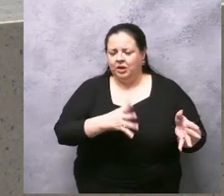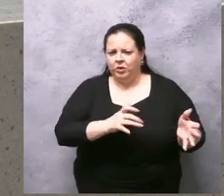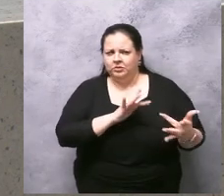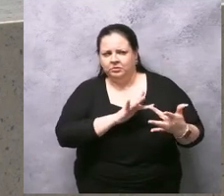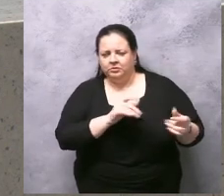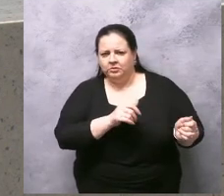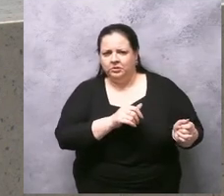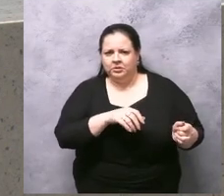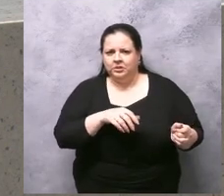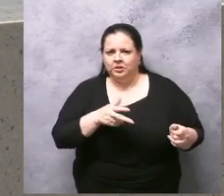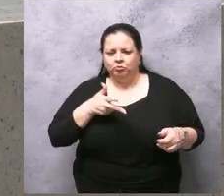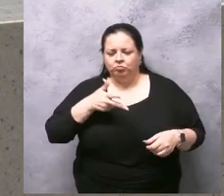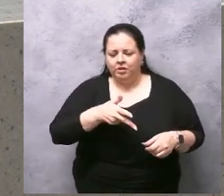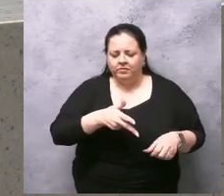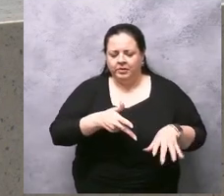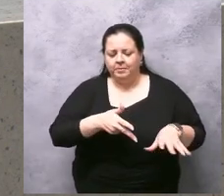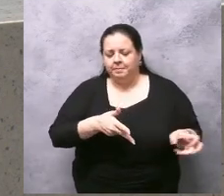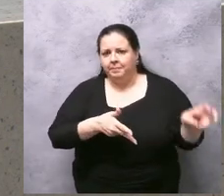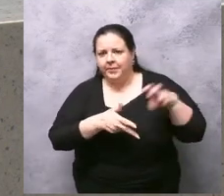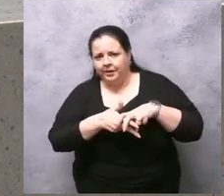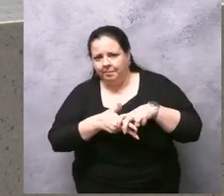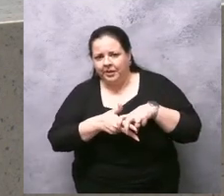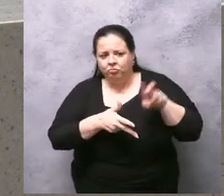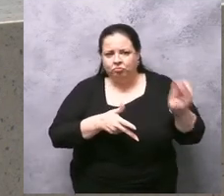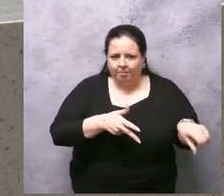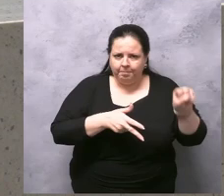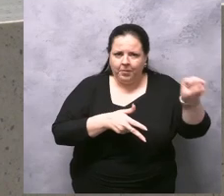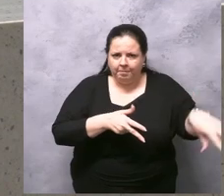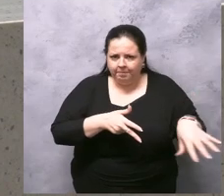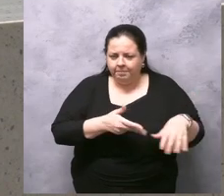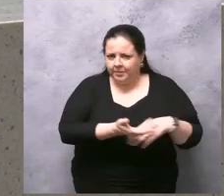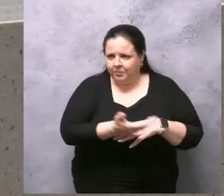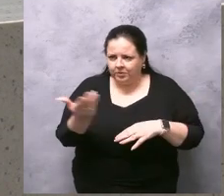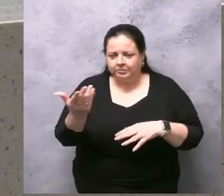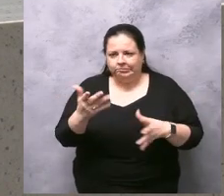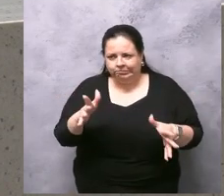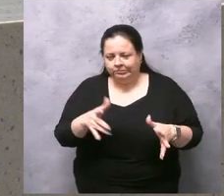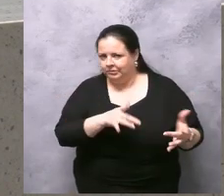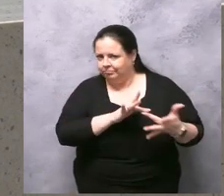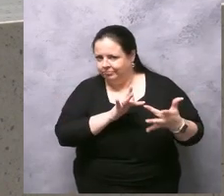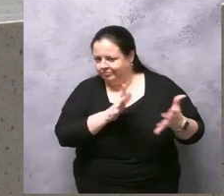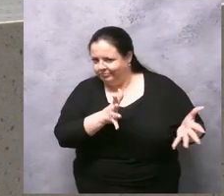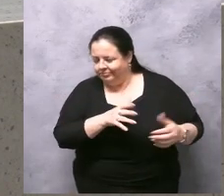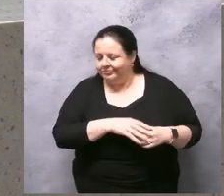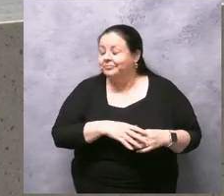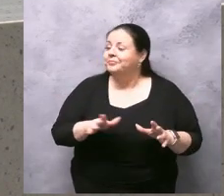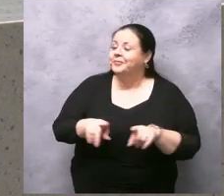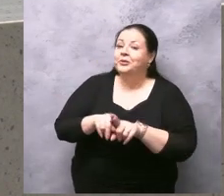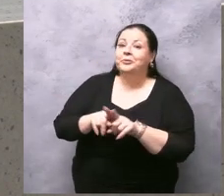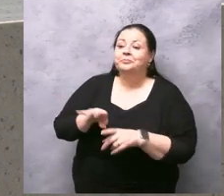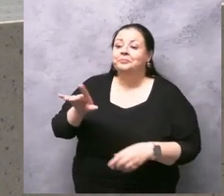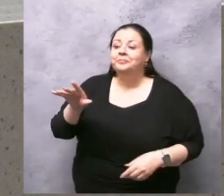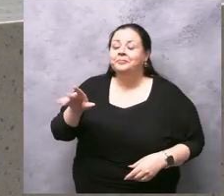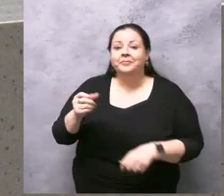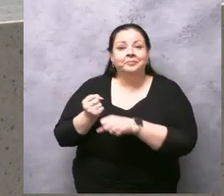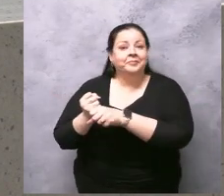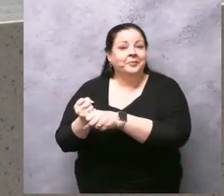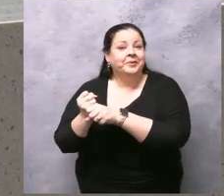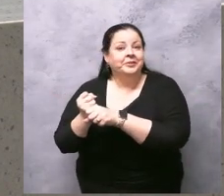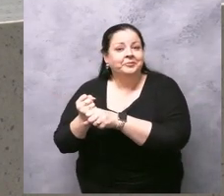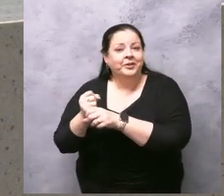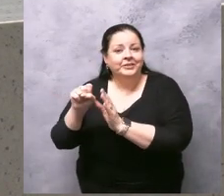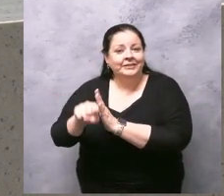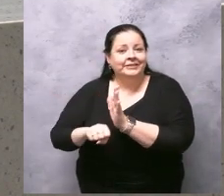They're having some issues, so just get right on that. In addition to that, baseball season is